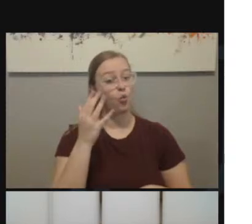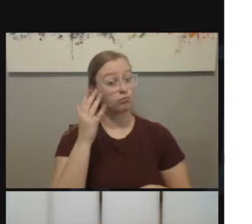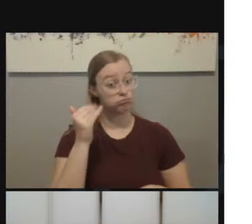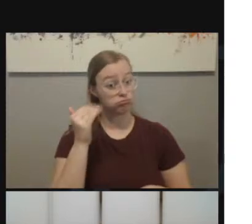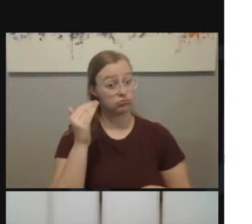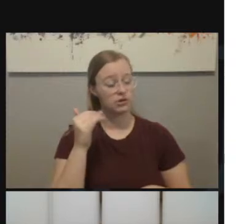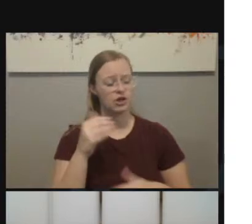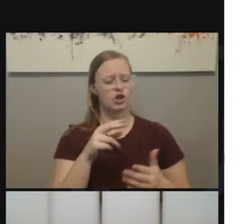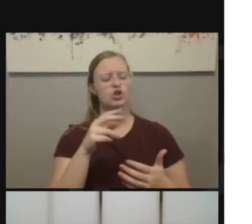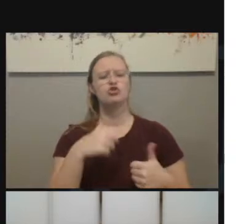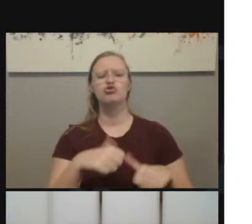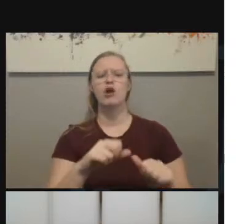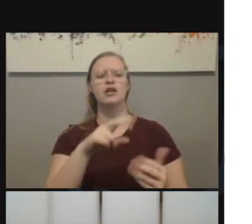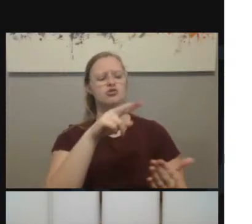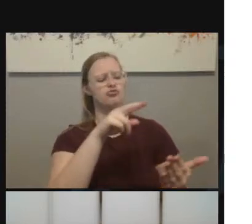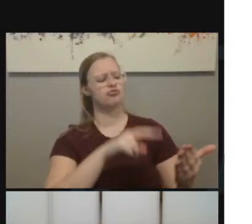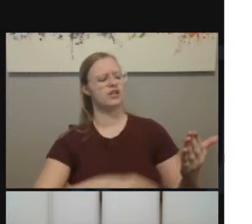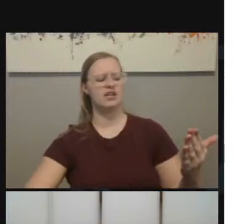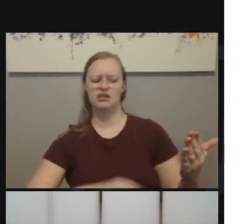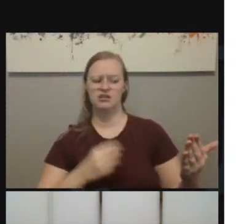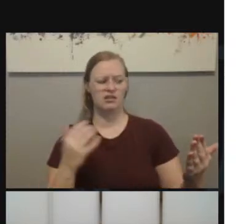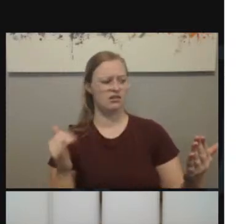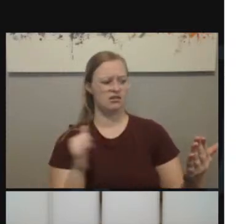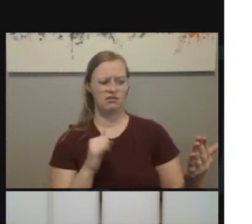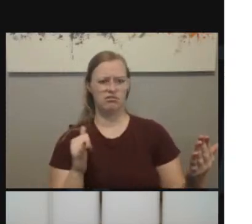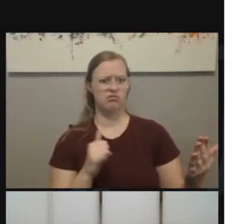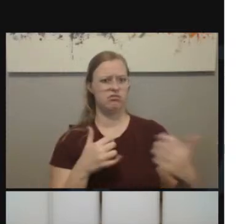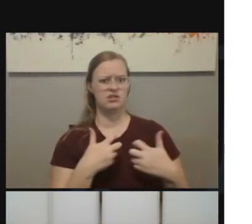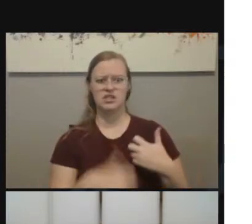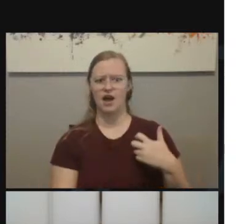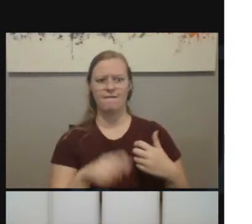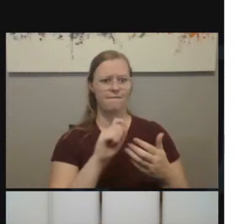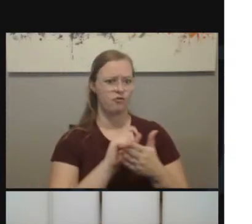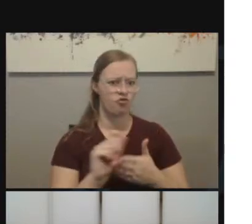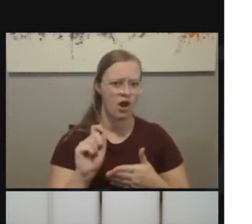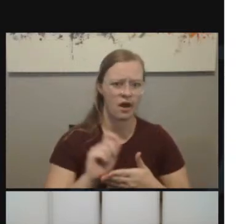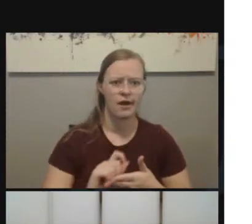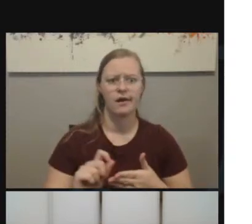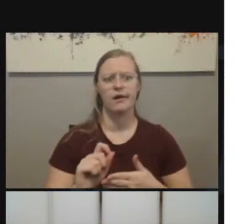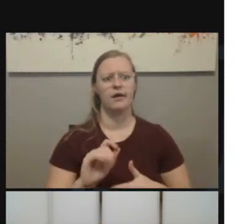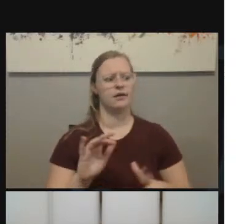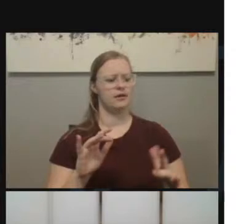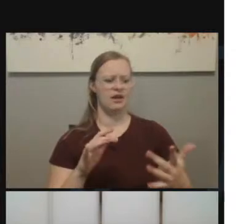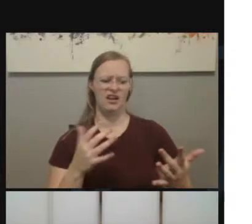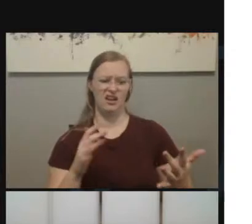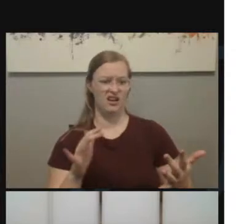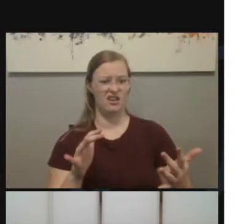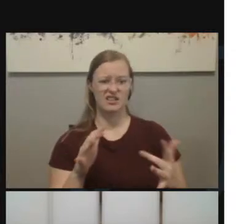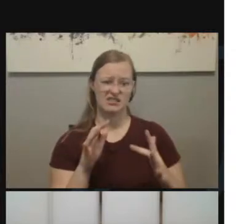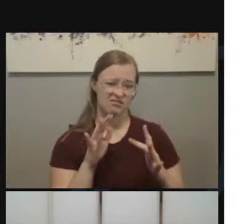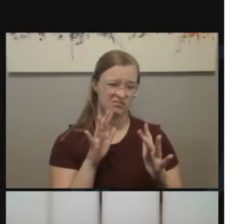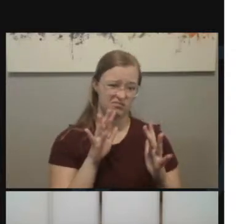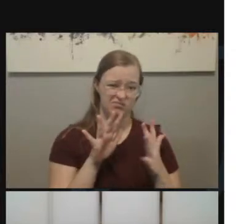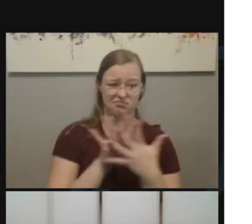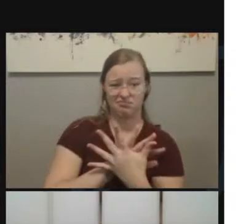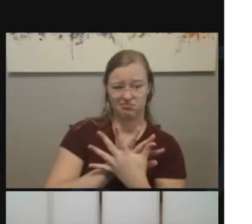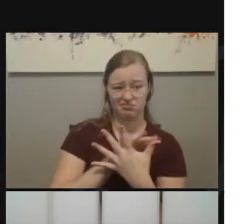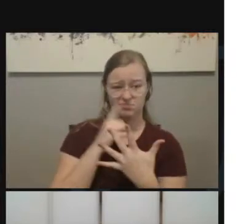to read exceptionally difficult handwriting, somewhat smudged by